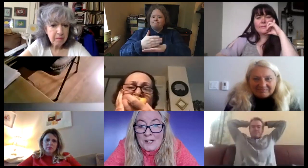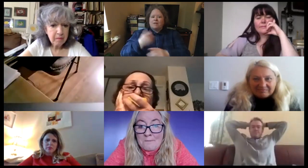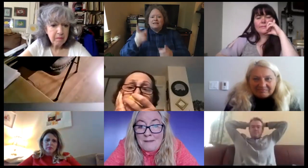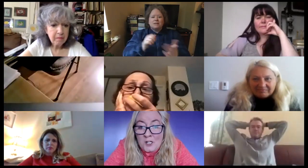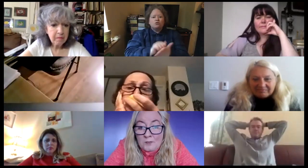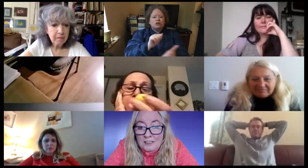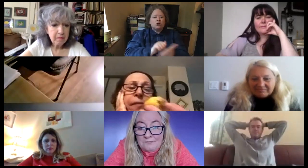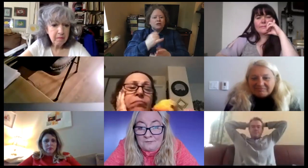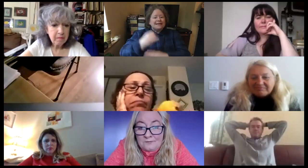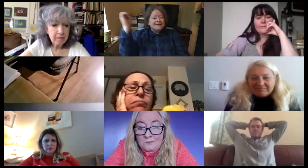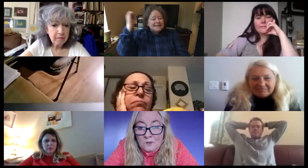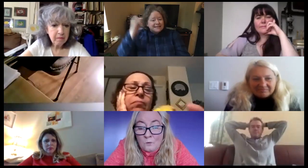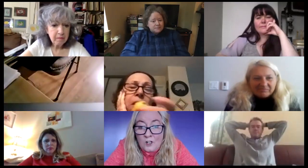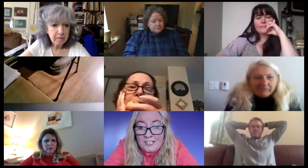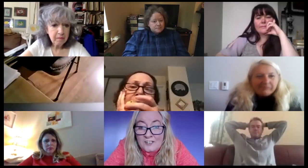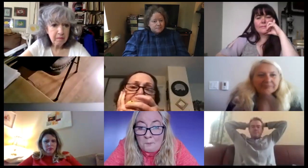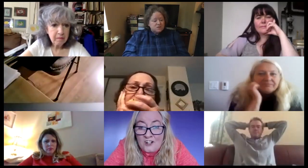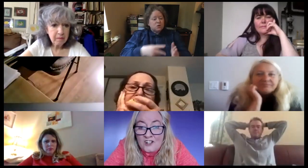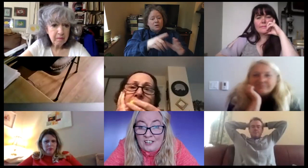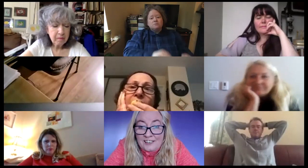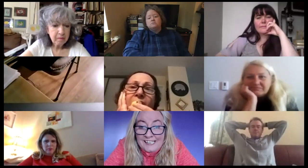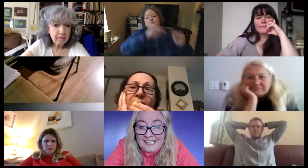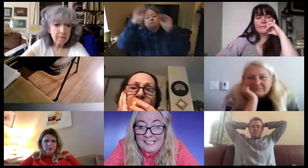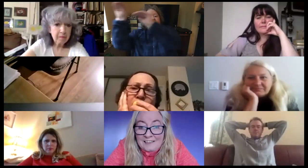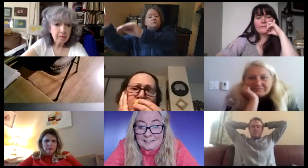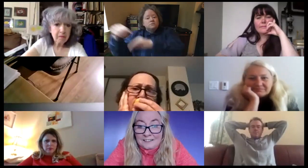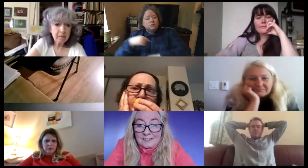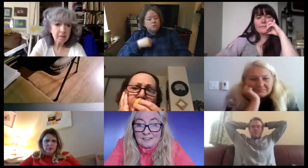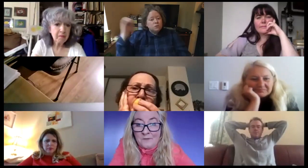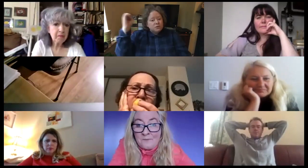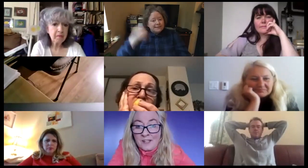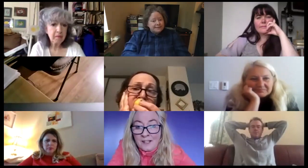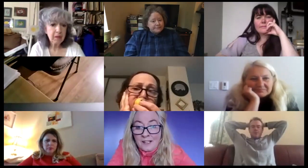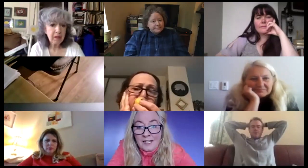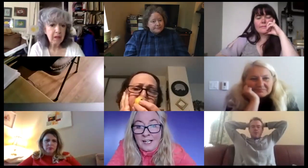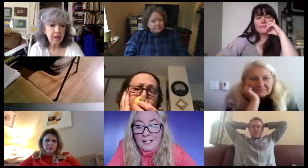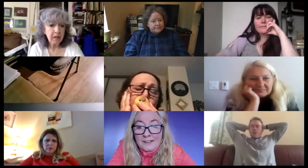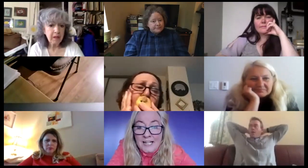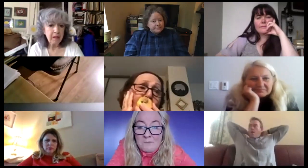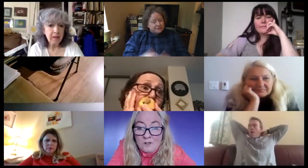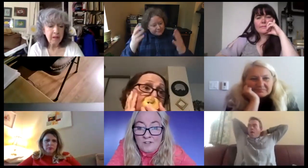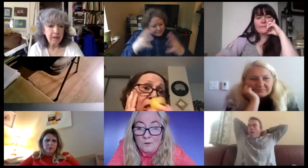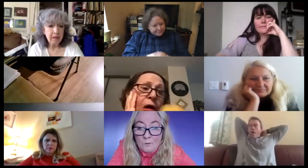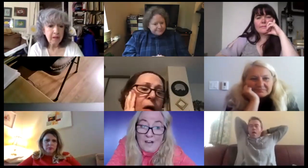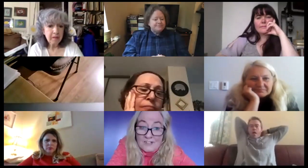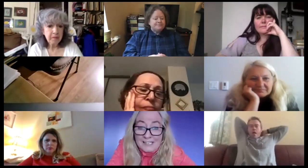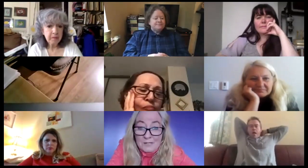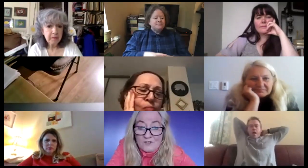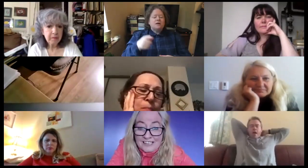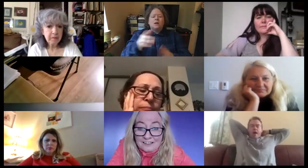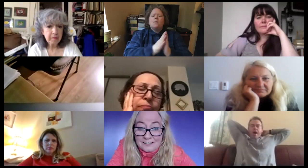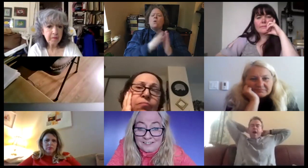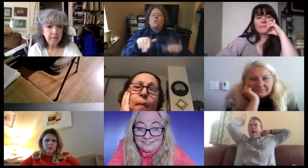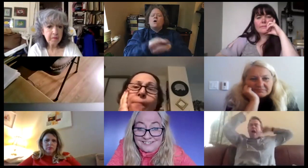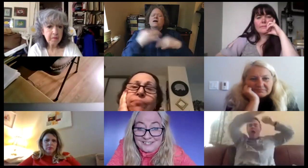So Emmanuel worked as a printer in England, then moved, well, obviously he